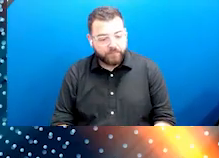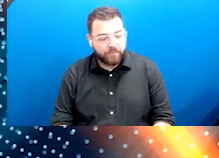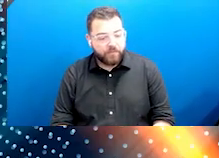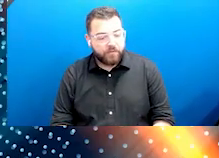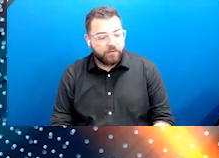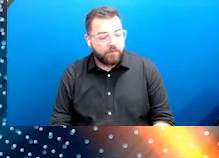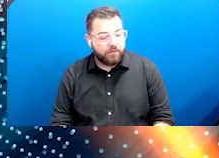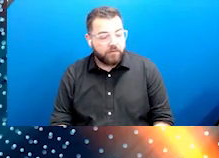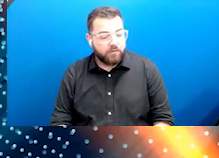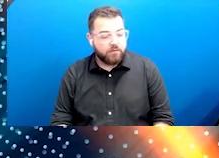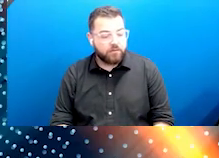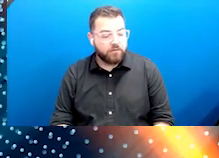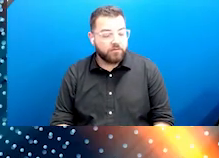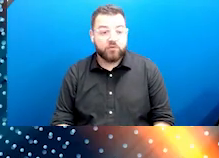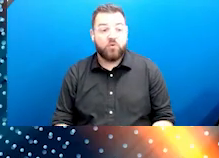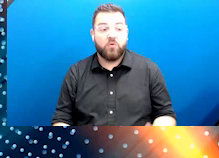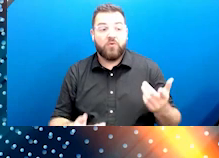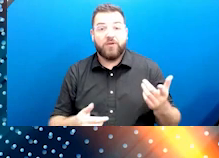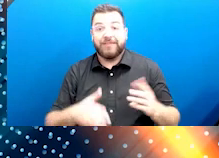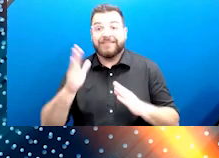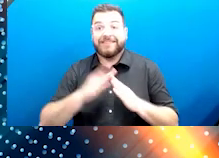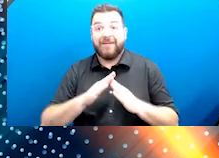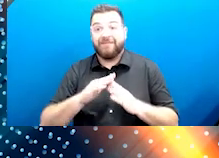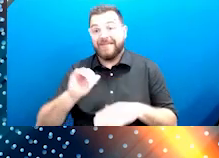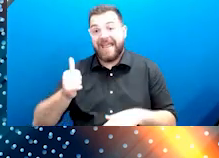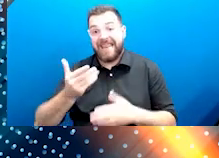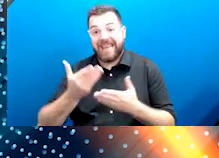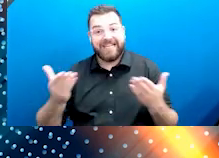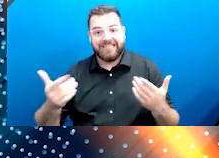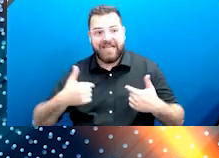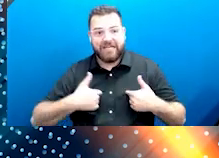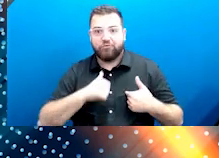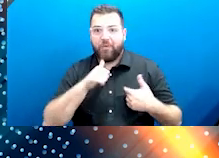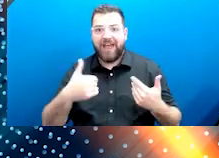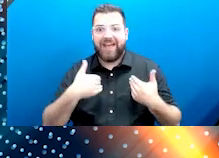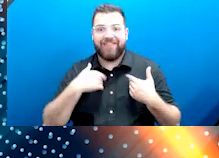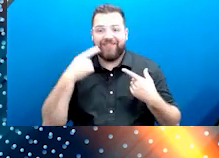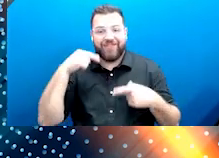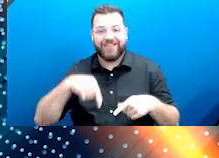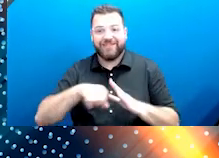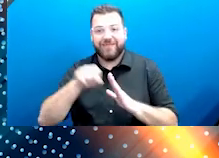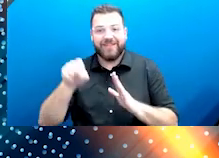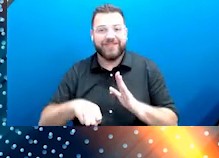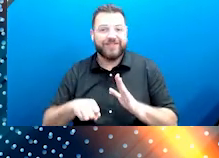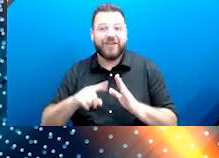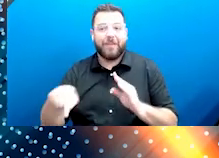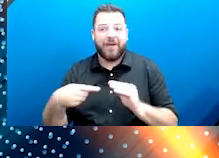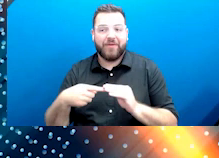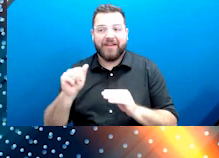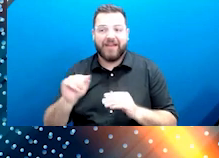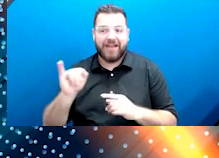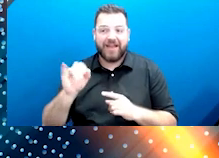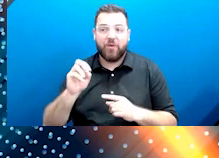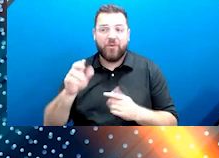So I don't have a top 10 things for you for this semester or about AI or anything